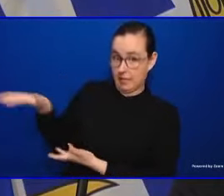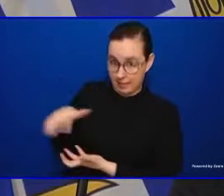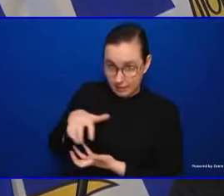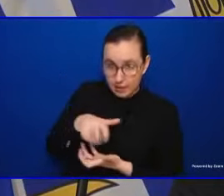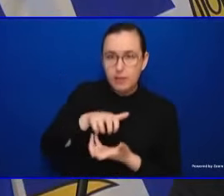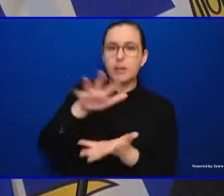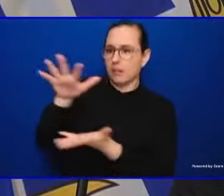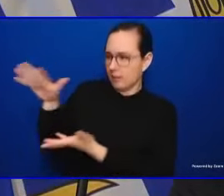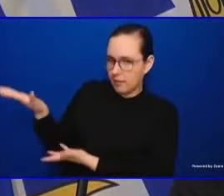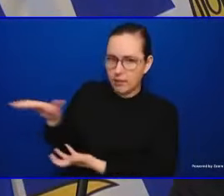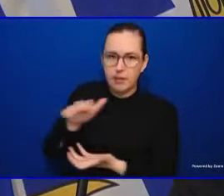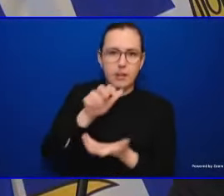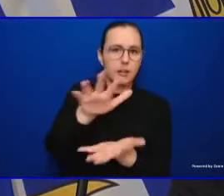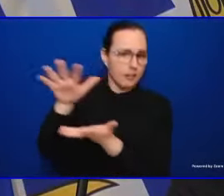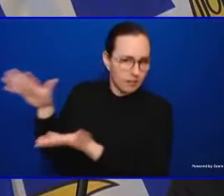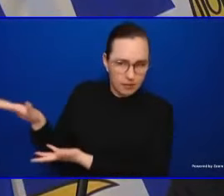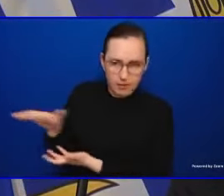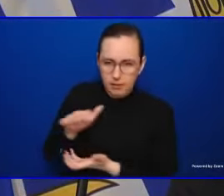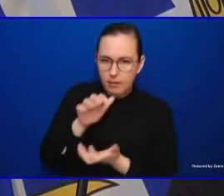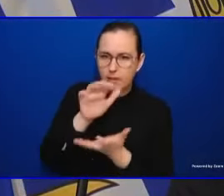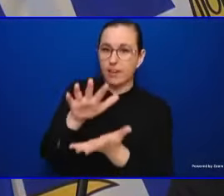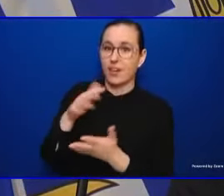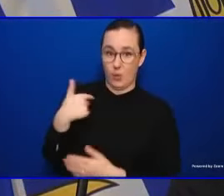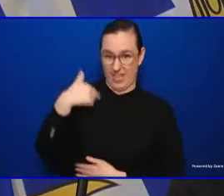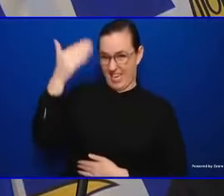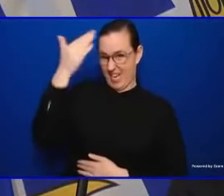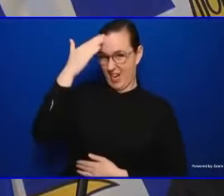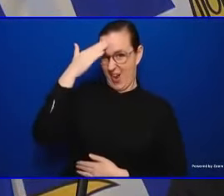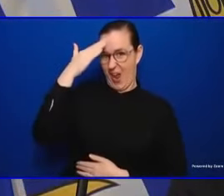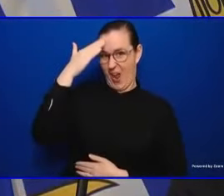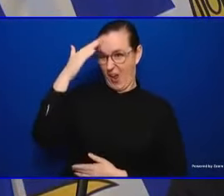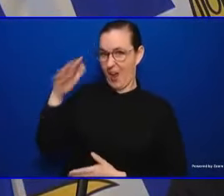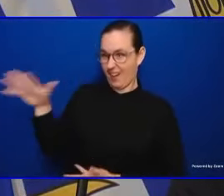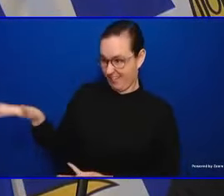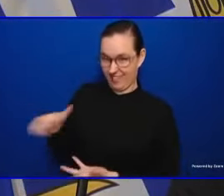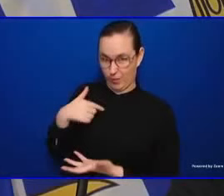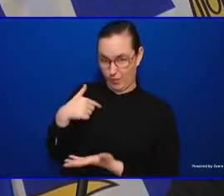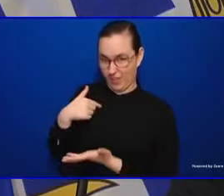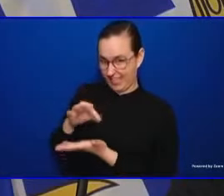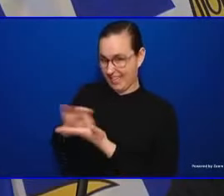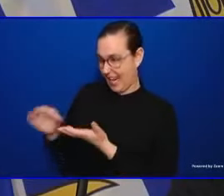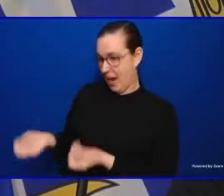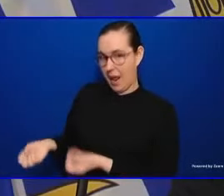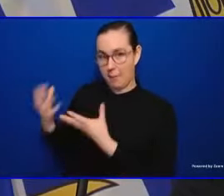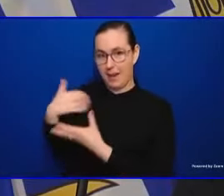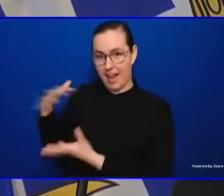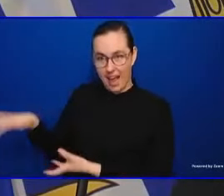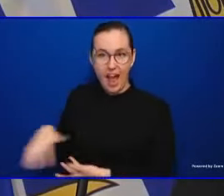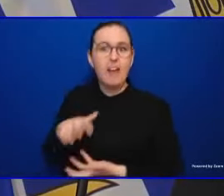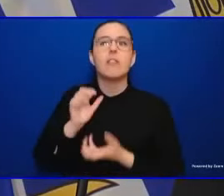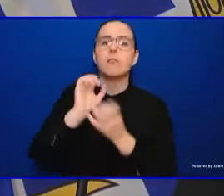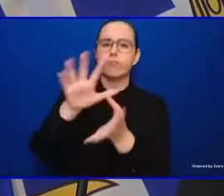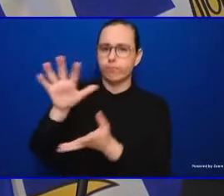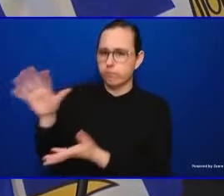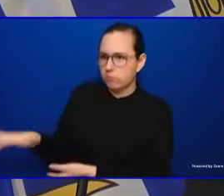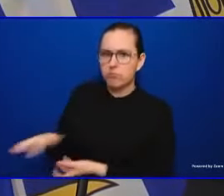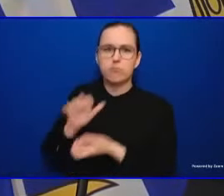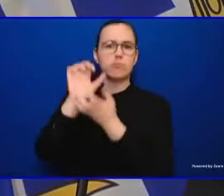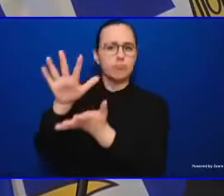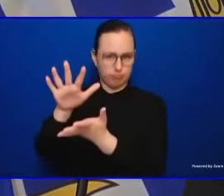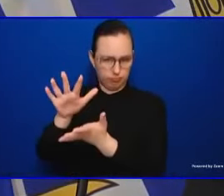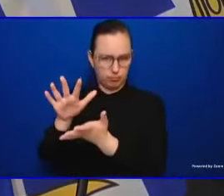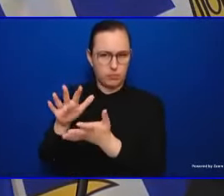to access tests for businesses and organizations as we get more of them in. As well, we are